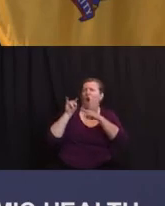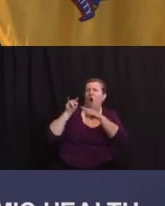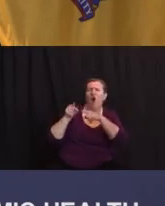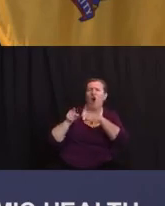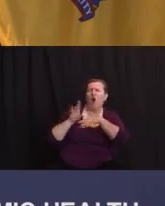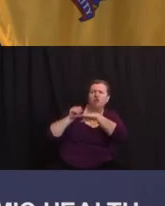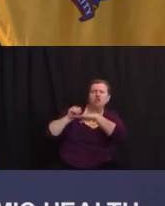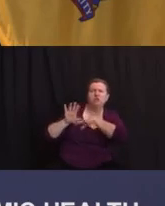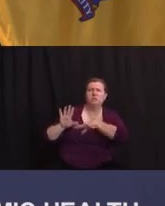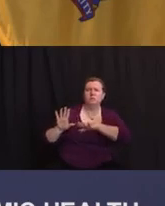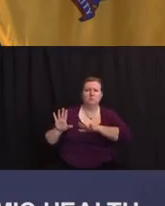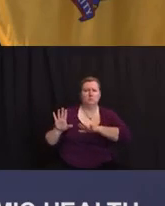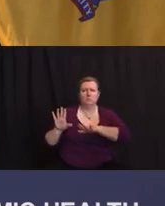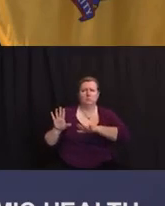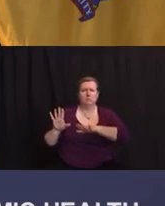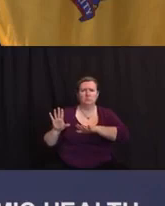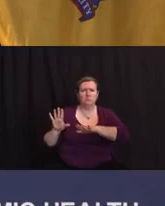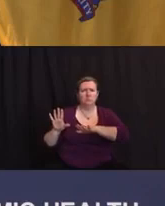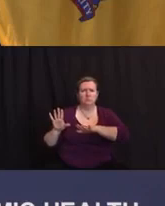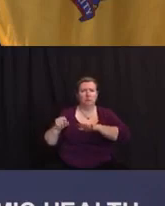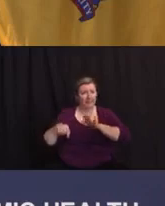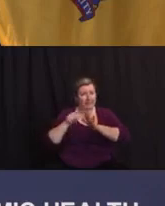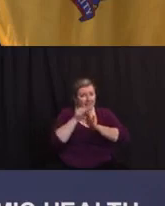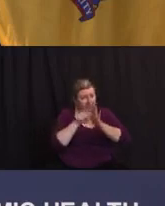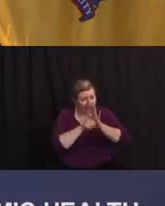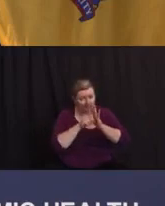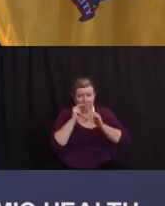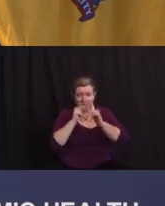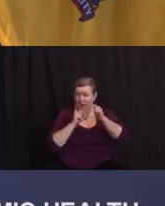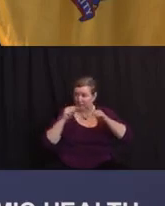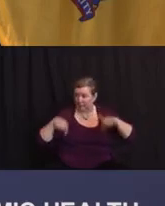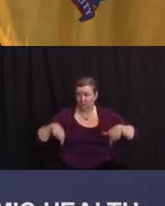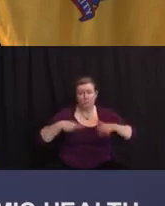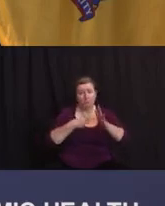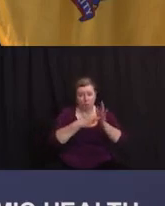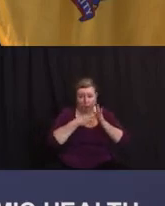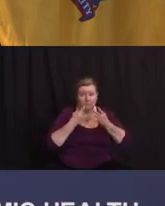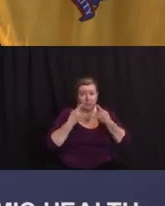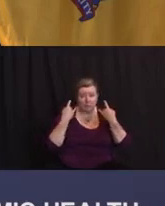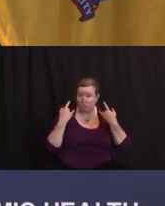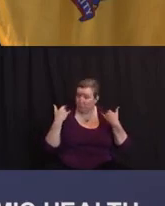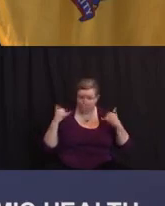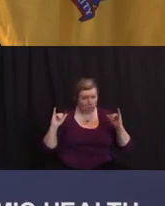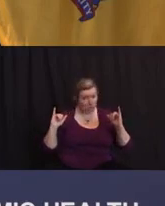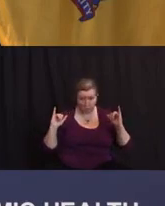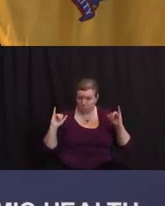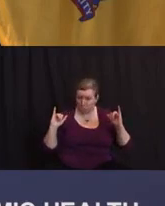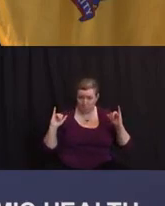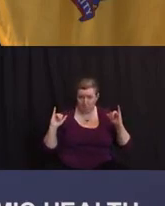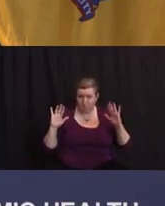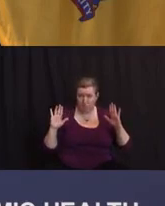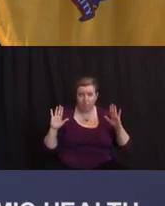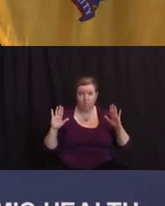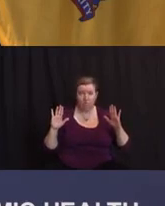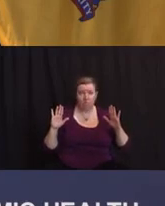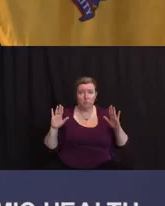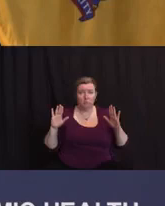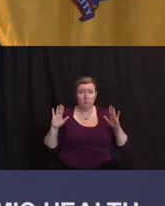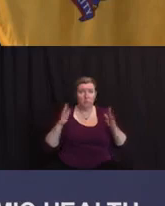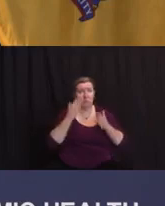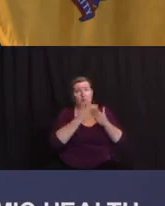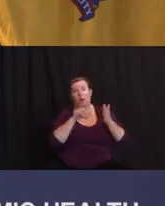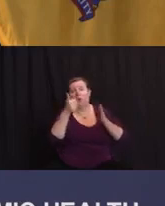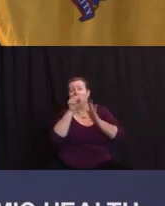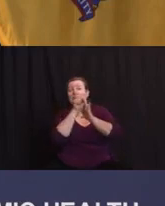masks because we're in a state building, and that's still the MO unless a state building opts for a different track. We'll all put ours on as we